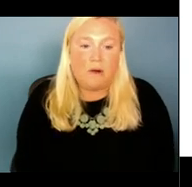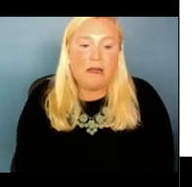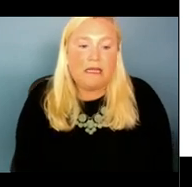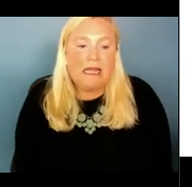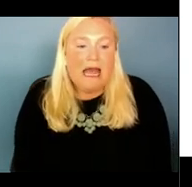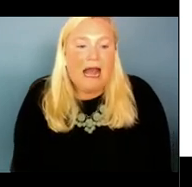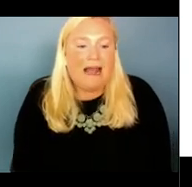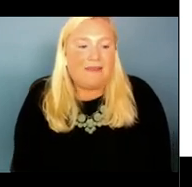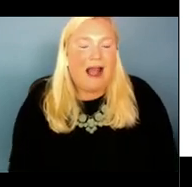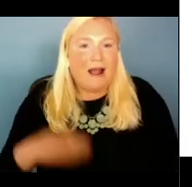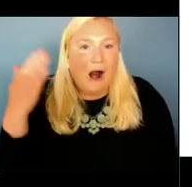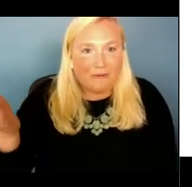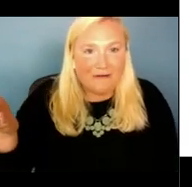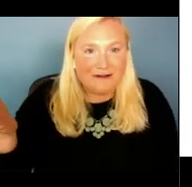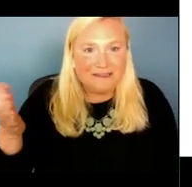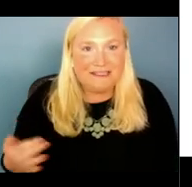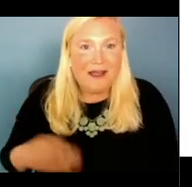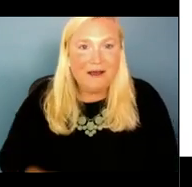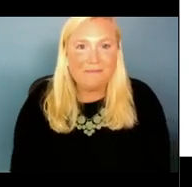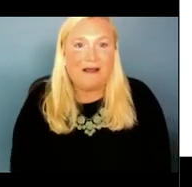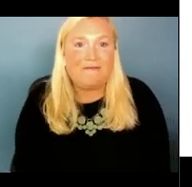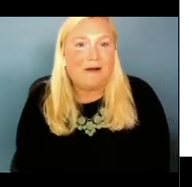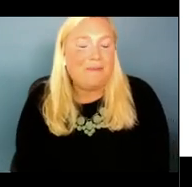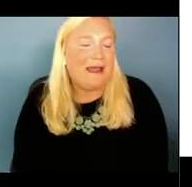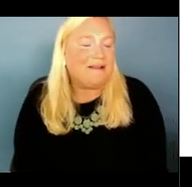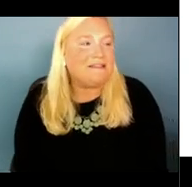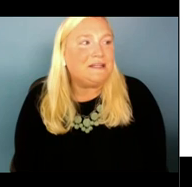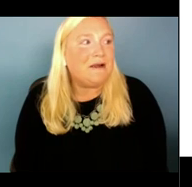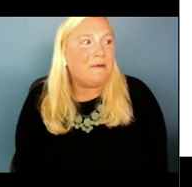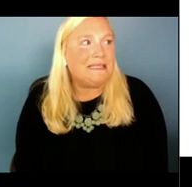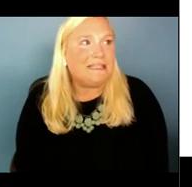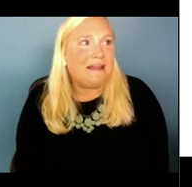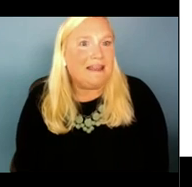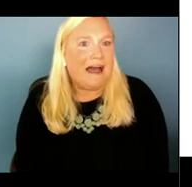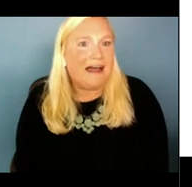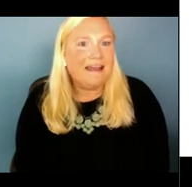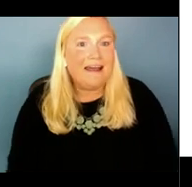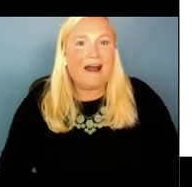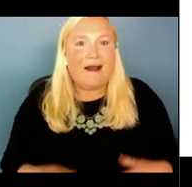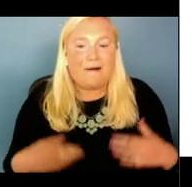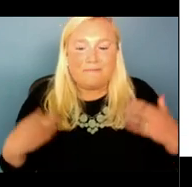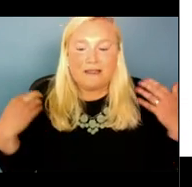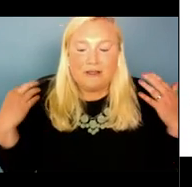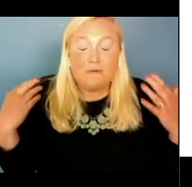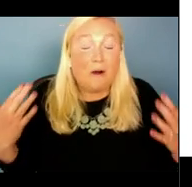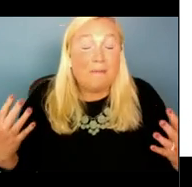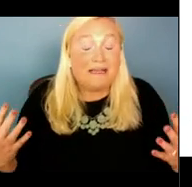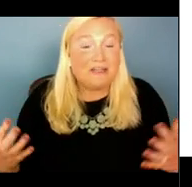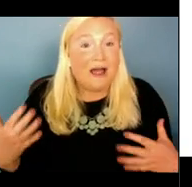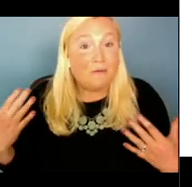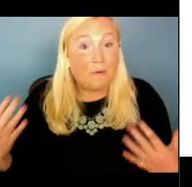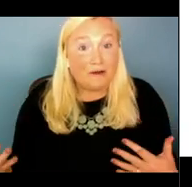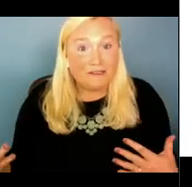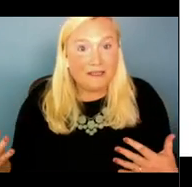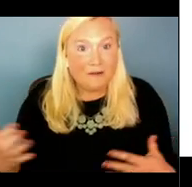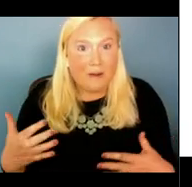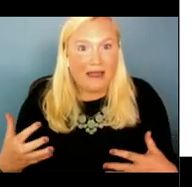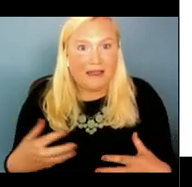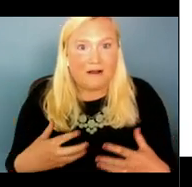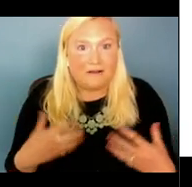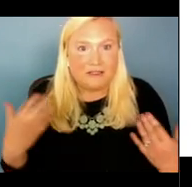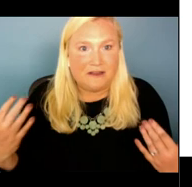really important. I think I'll reference my fellow panelist here when he said that you won't make a child